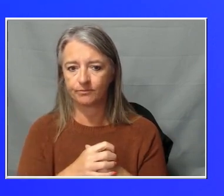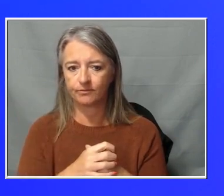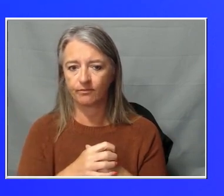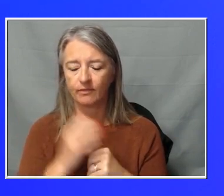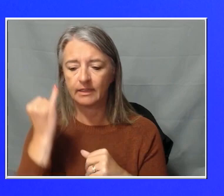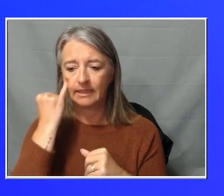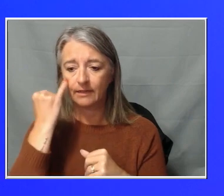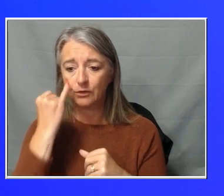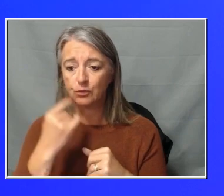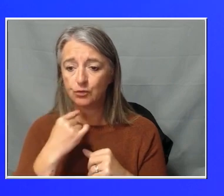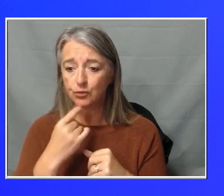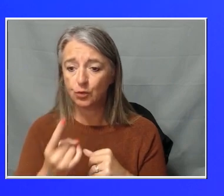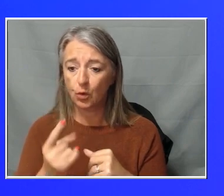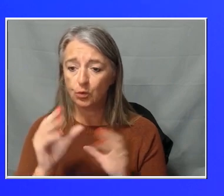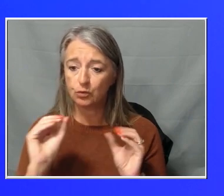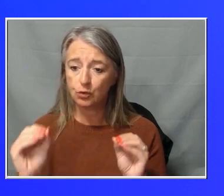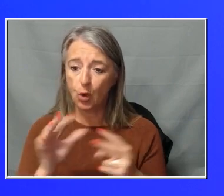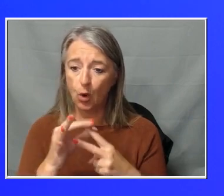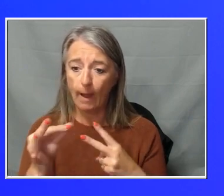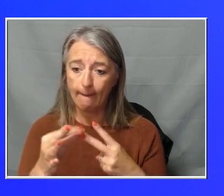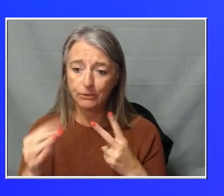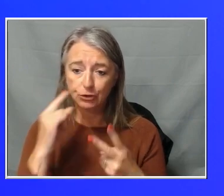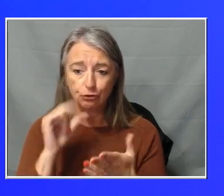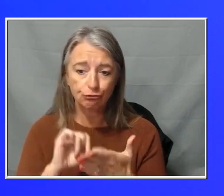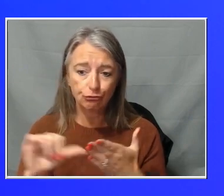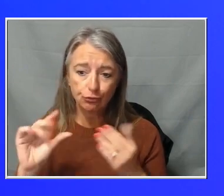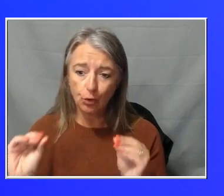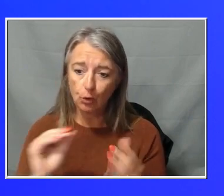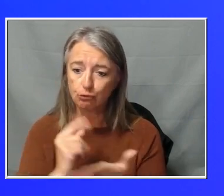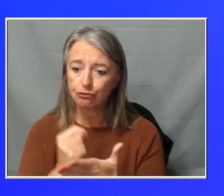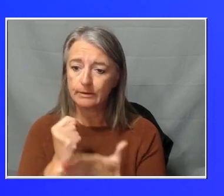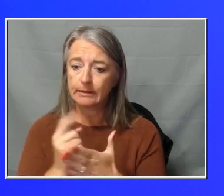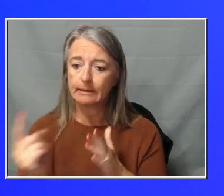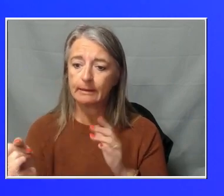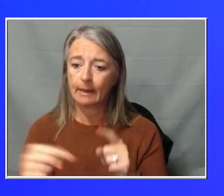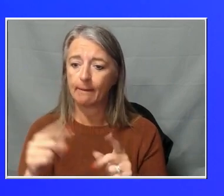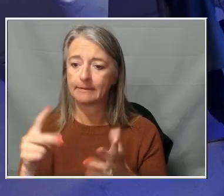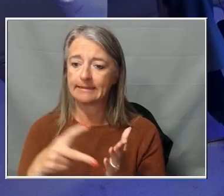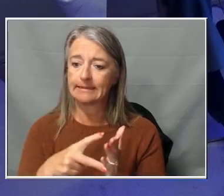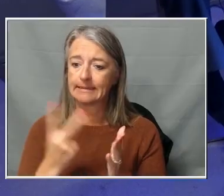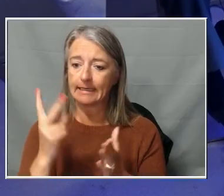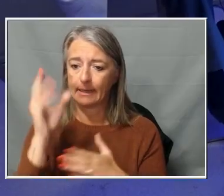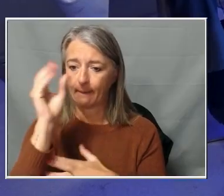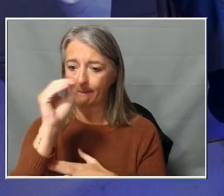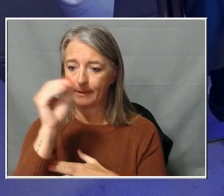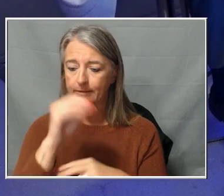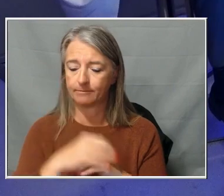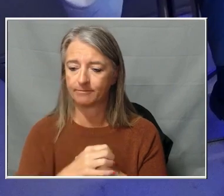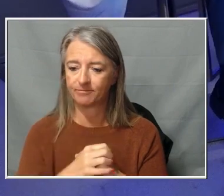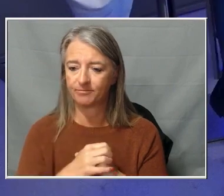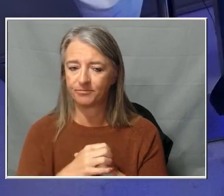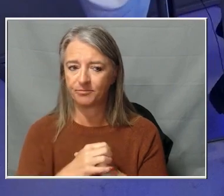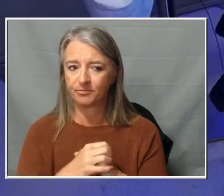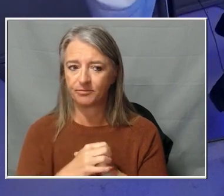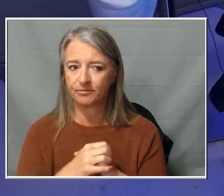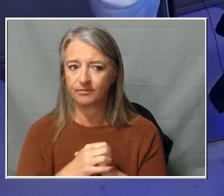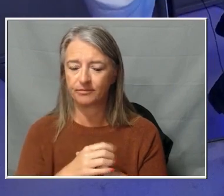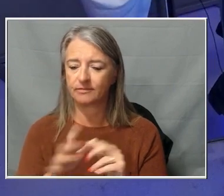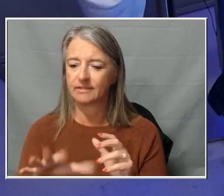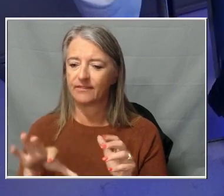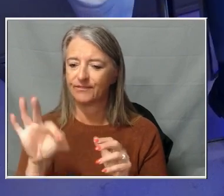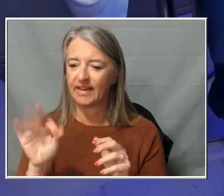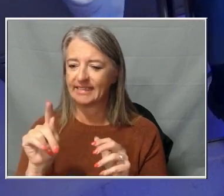there is no option for you, no surgery, no treatment for you, come get a second opinion. Come find you, right? Well, KU. Come